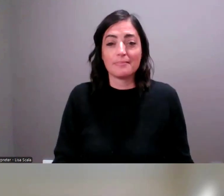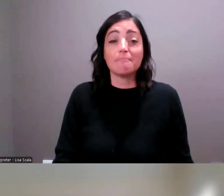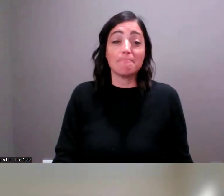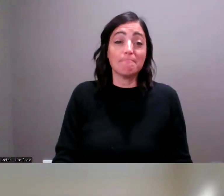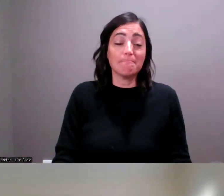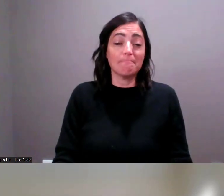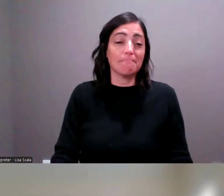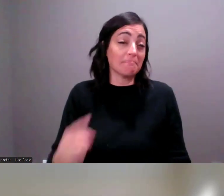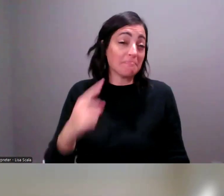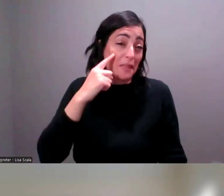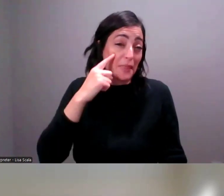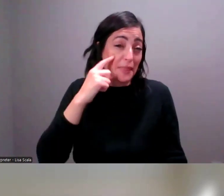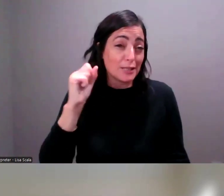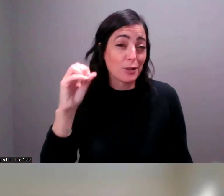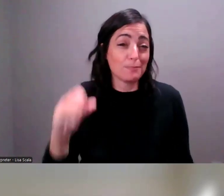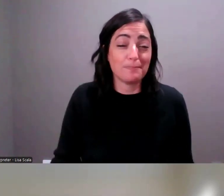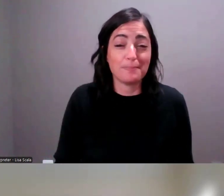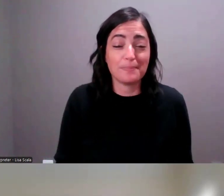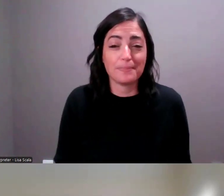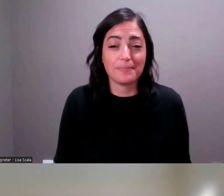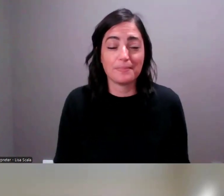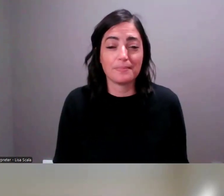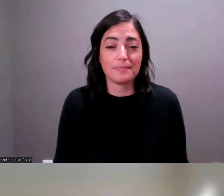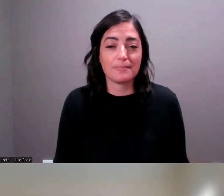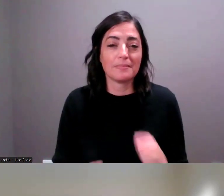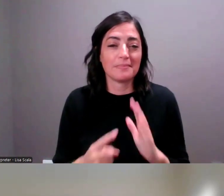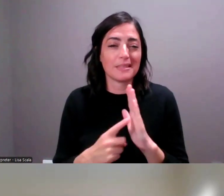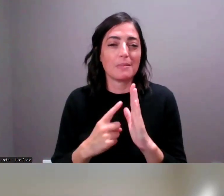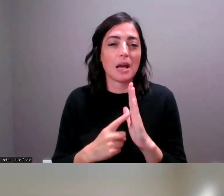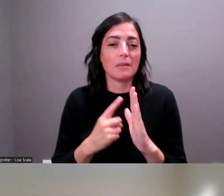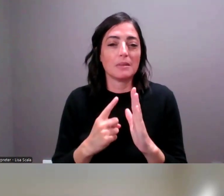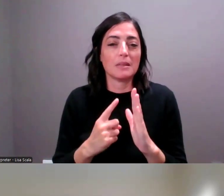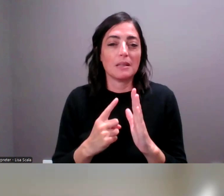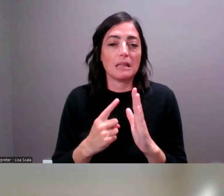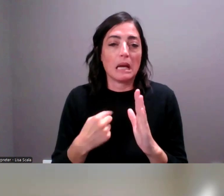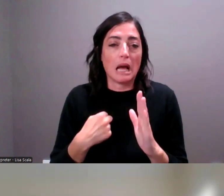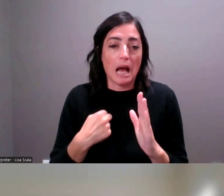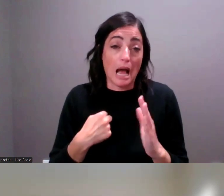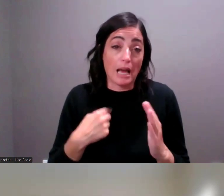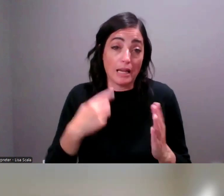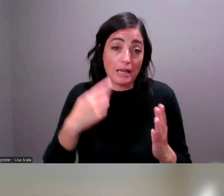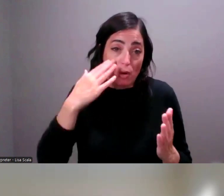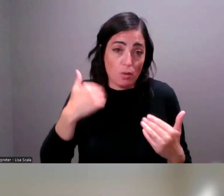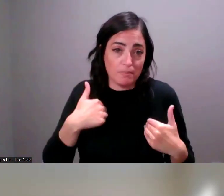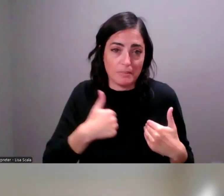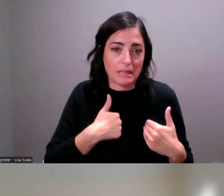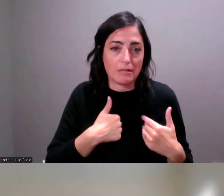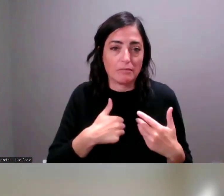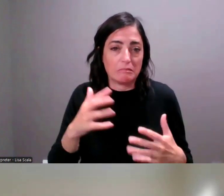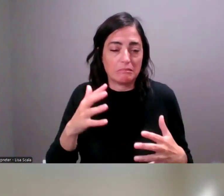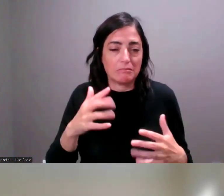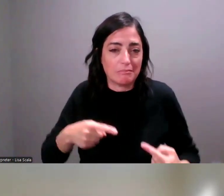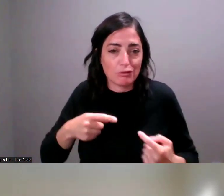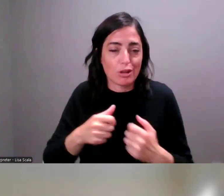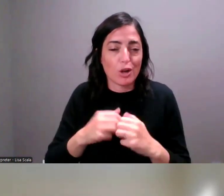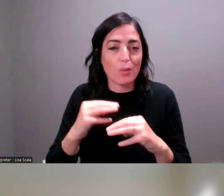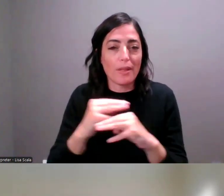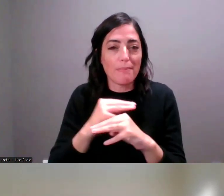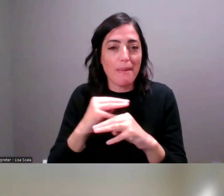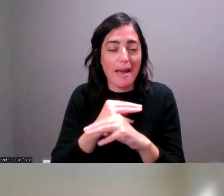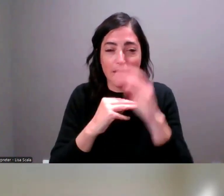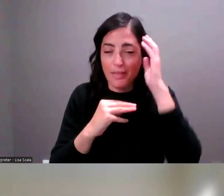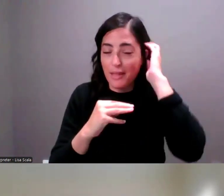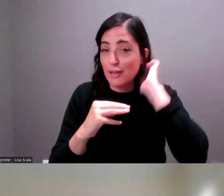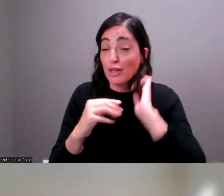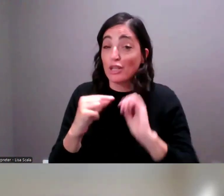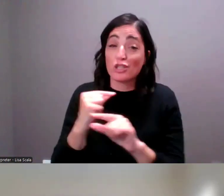Yeah, I think so. Sometimes I know I have trouble with math, and